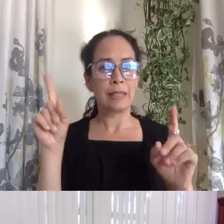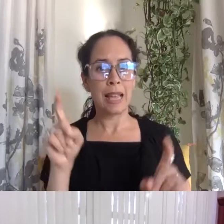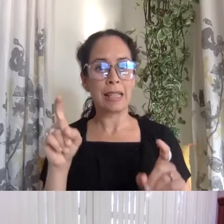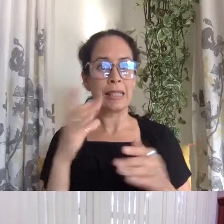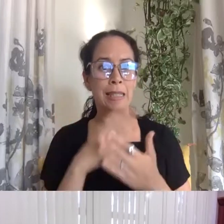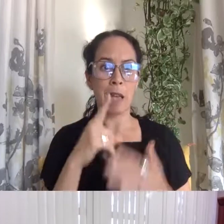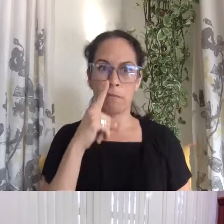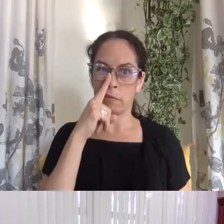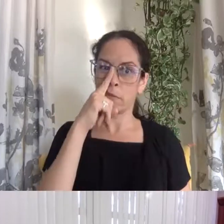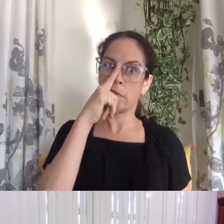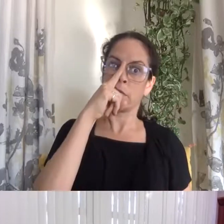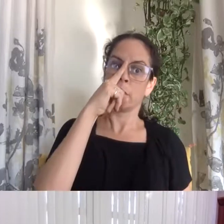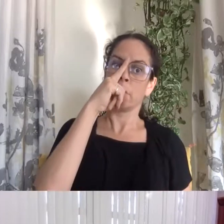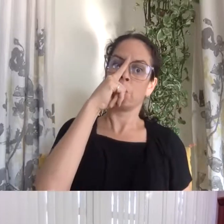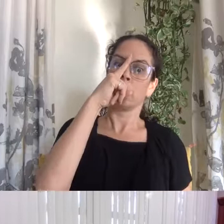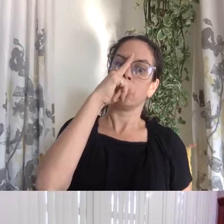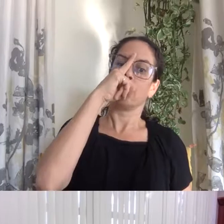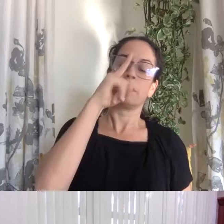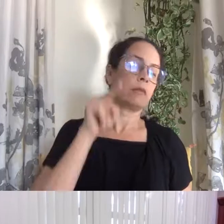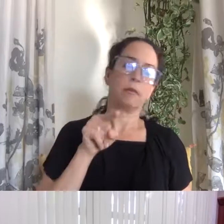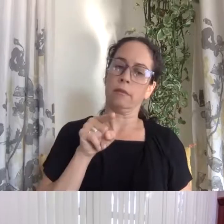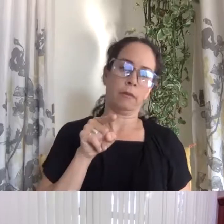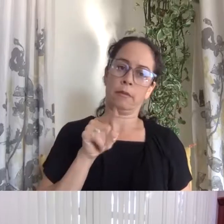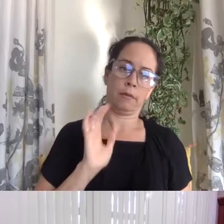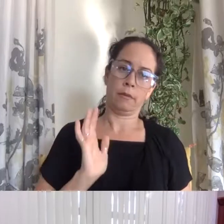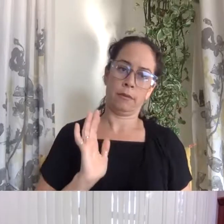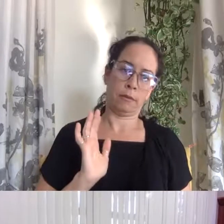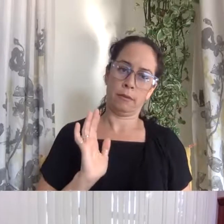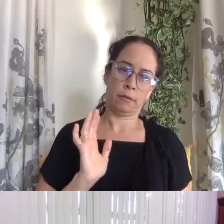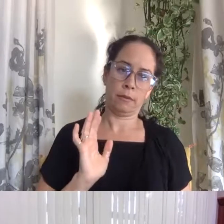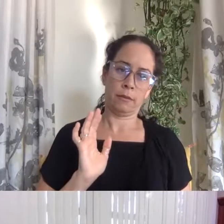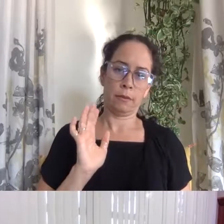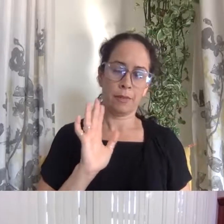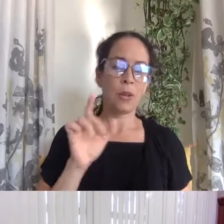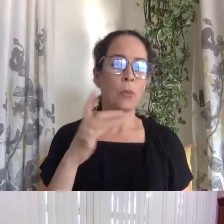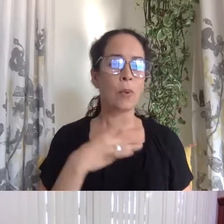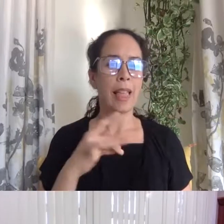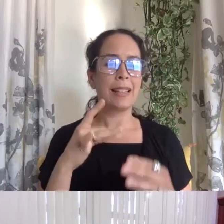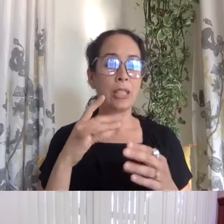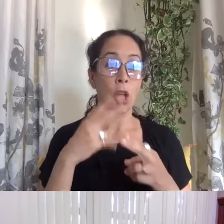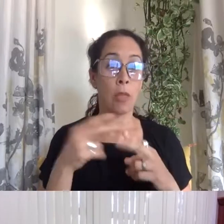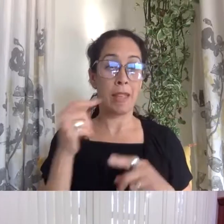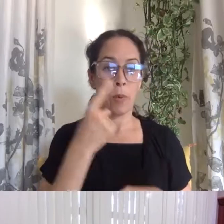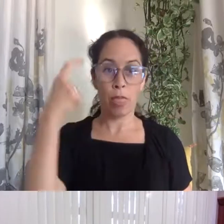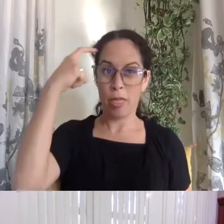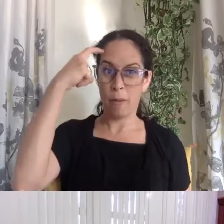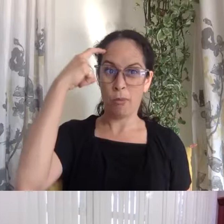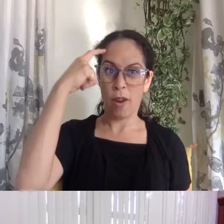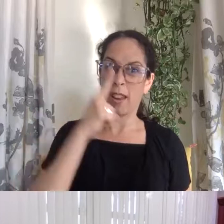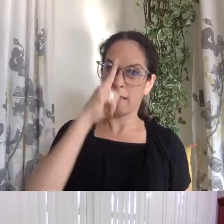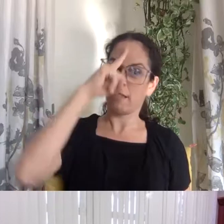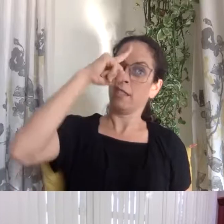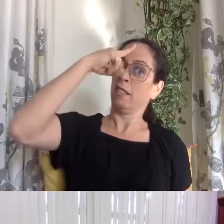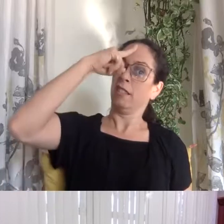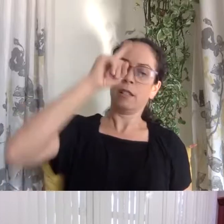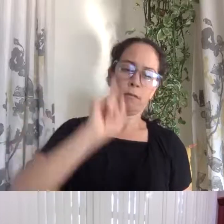go very deeply. And this one is not that swab. We like to call it the brain swab, those deep ones, but this one